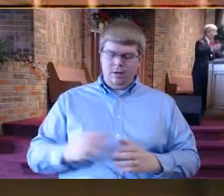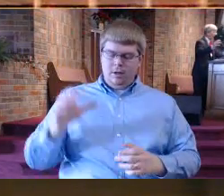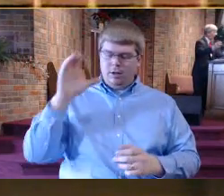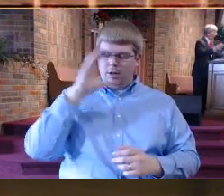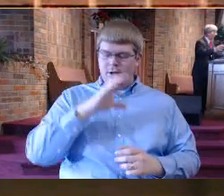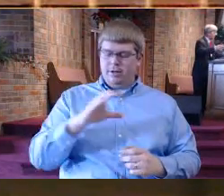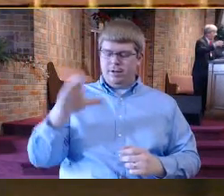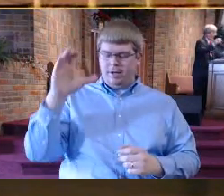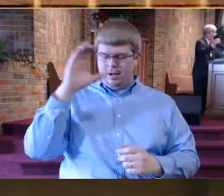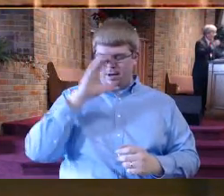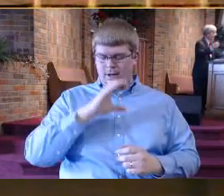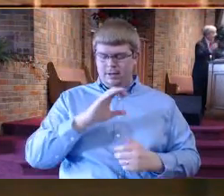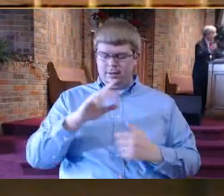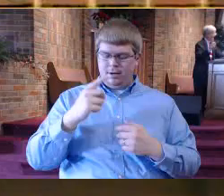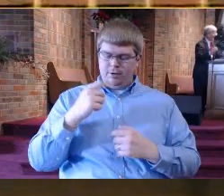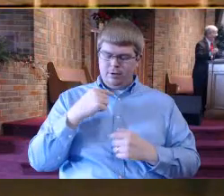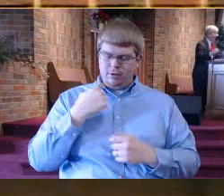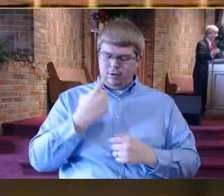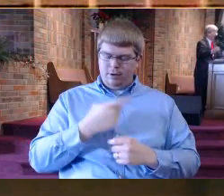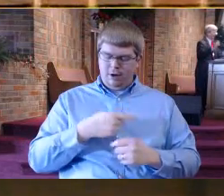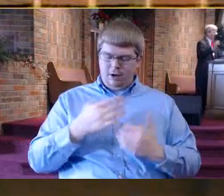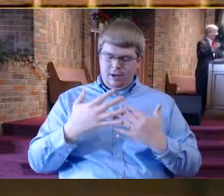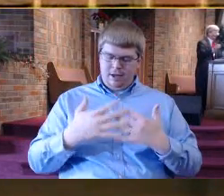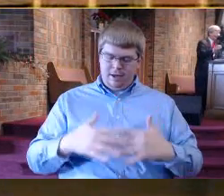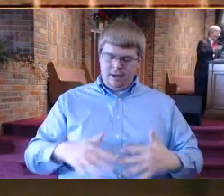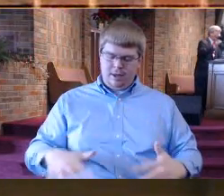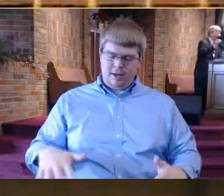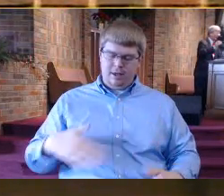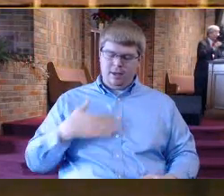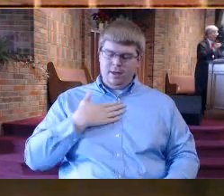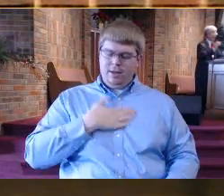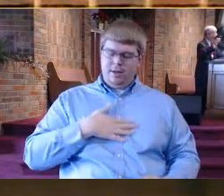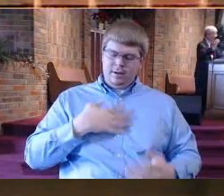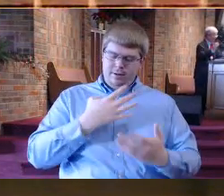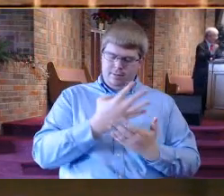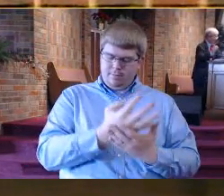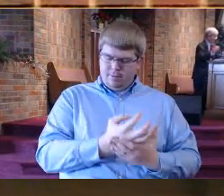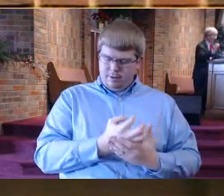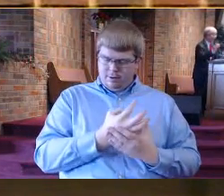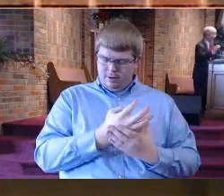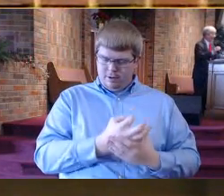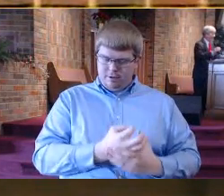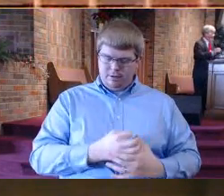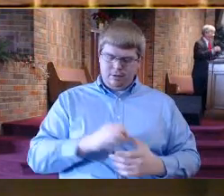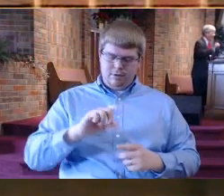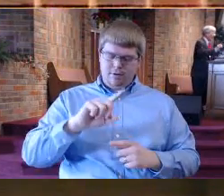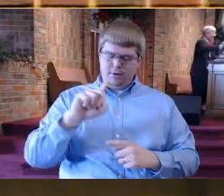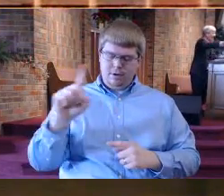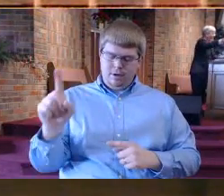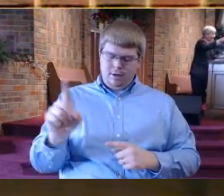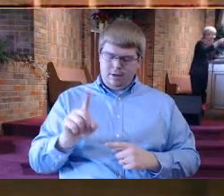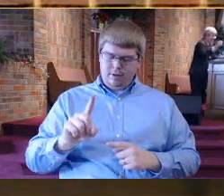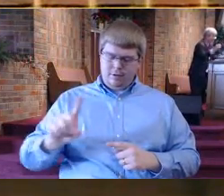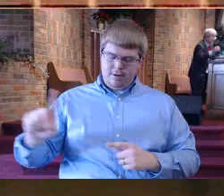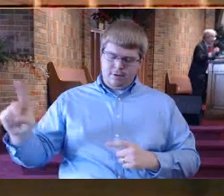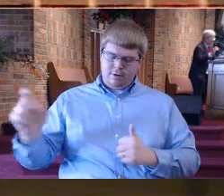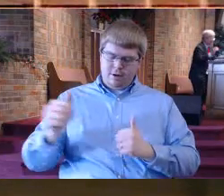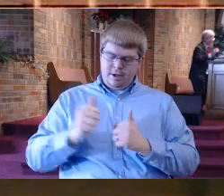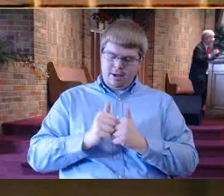the lost, yes, kindly entreating, wanders on the